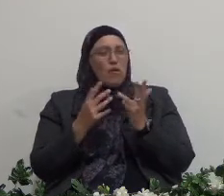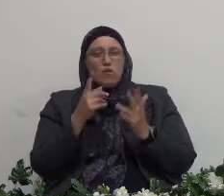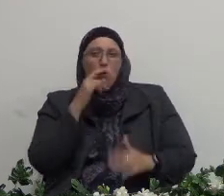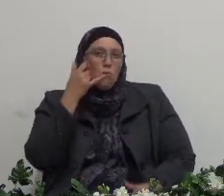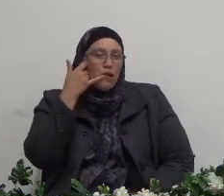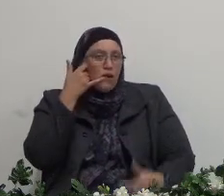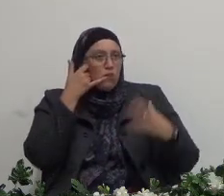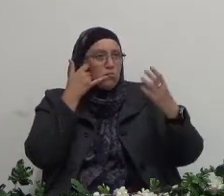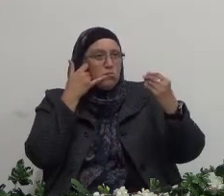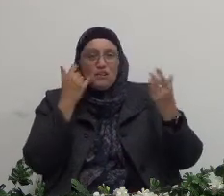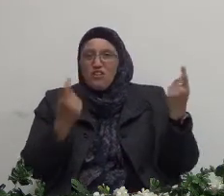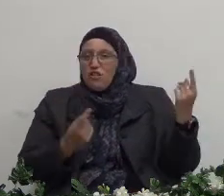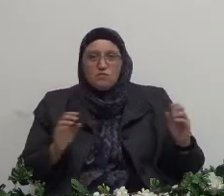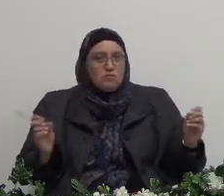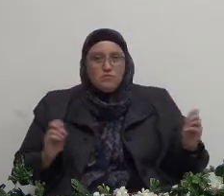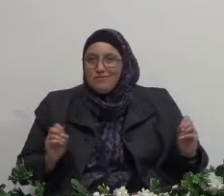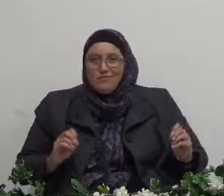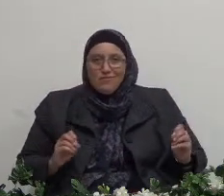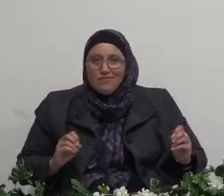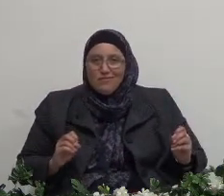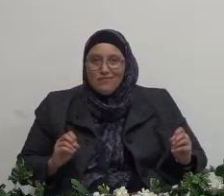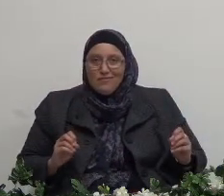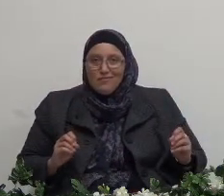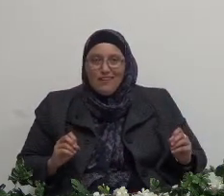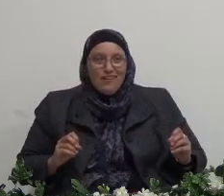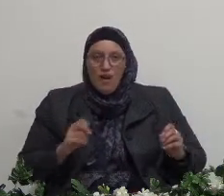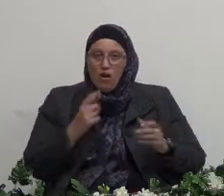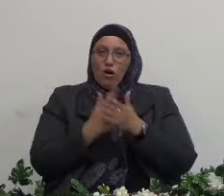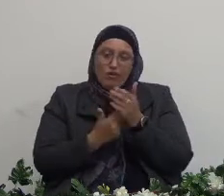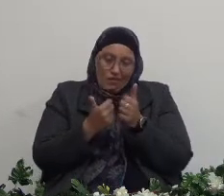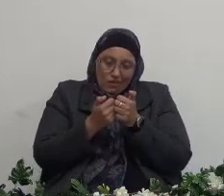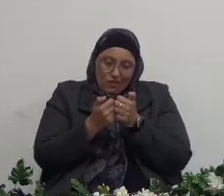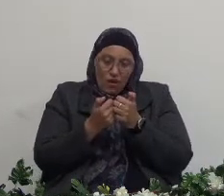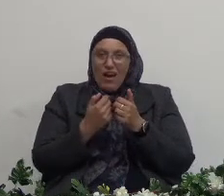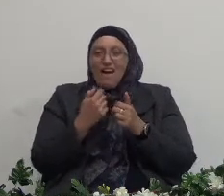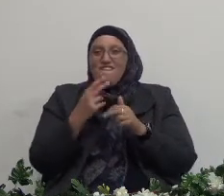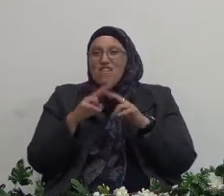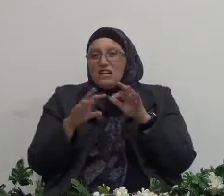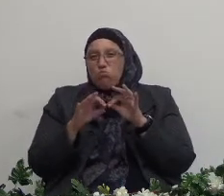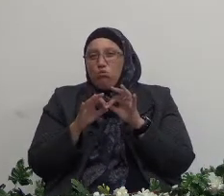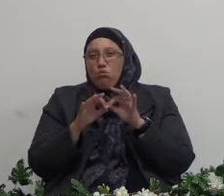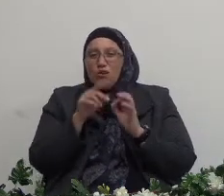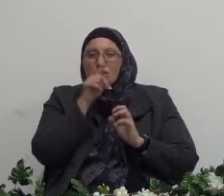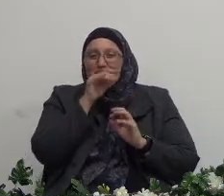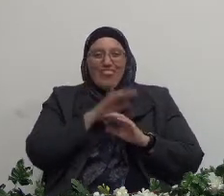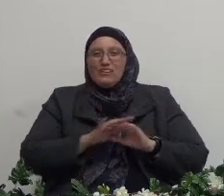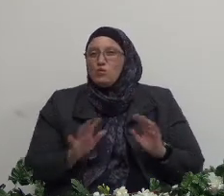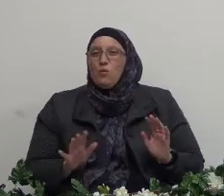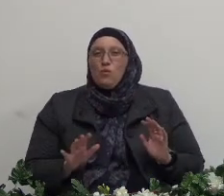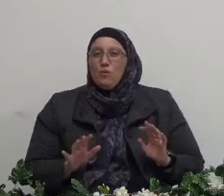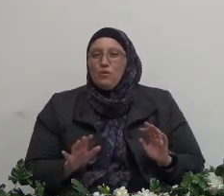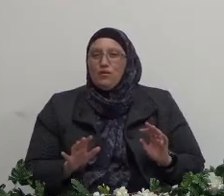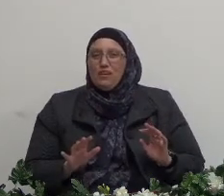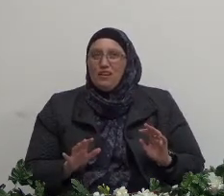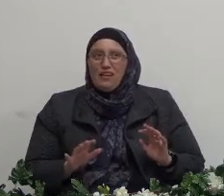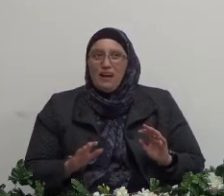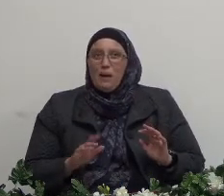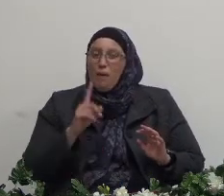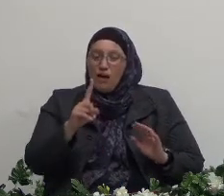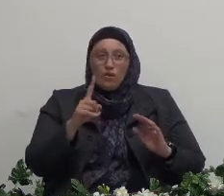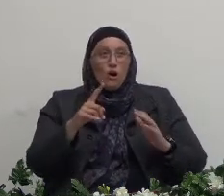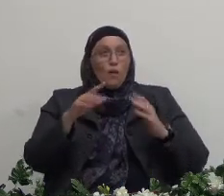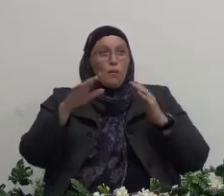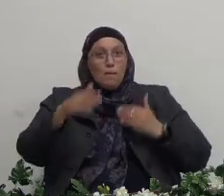feeling it is in Shahr Ramadan. Shahr Ramadan is a time where people actually congregate, where you meet other people, you see other people. There